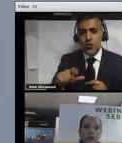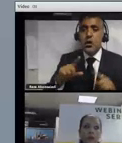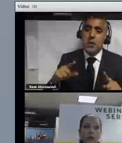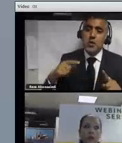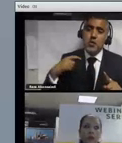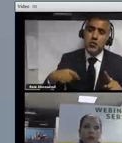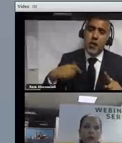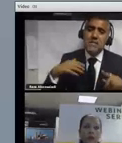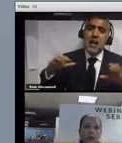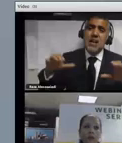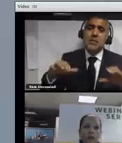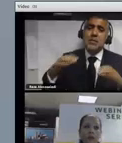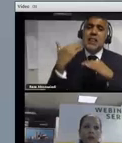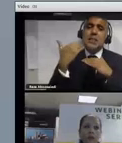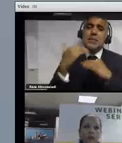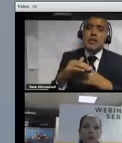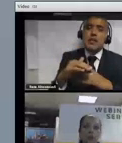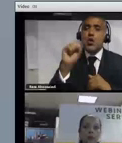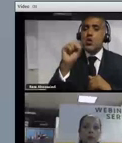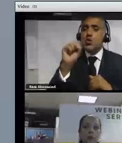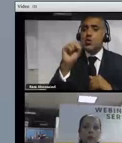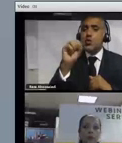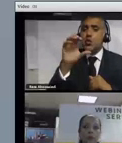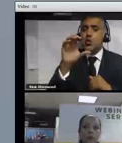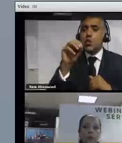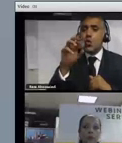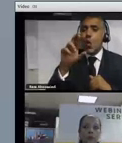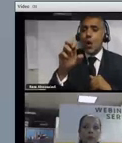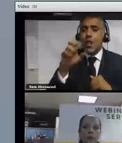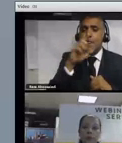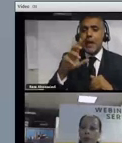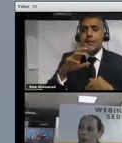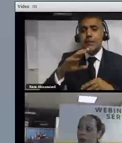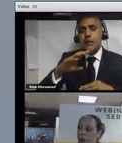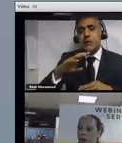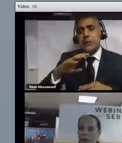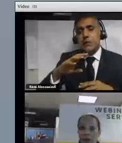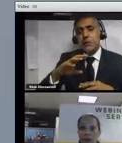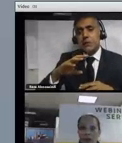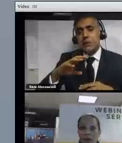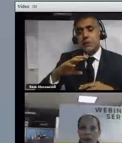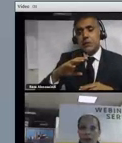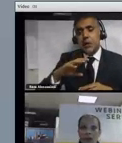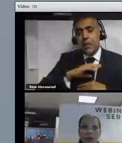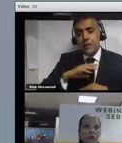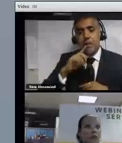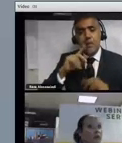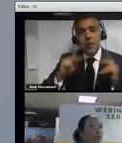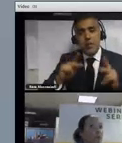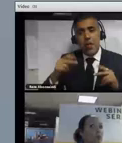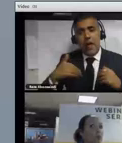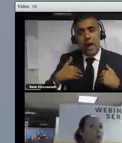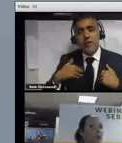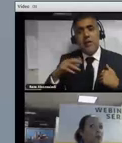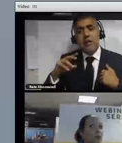activity limitation score that's comparable to people who have medical conditions who